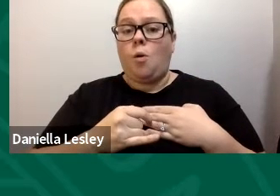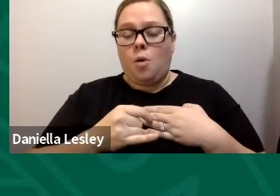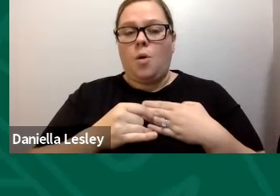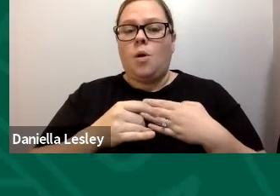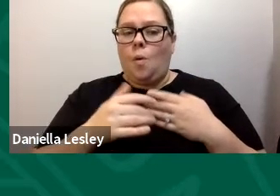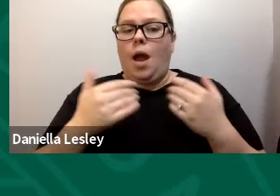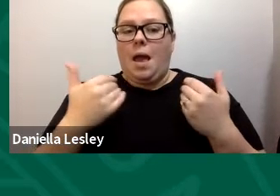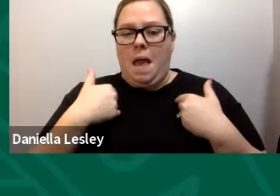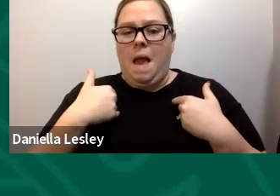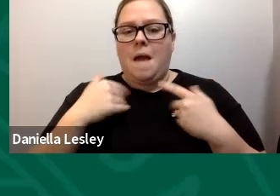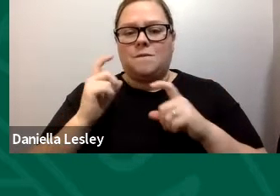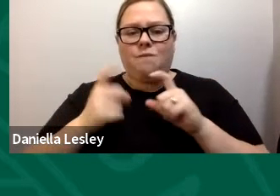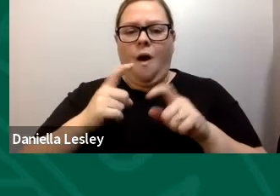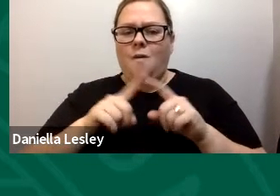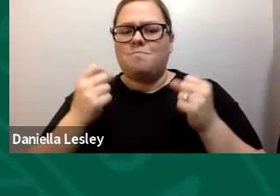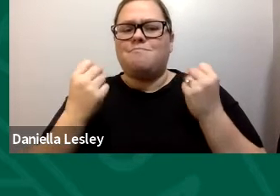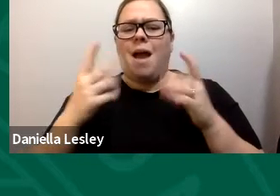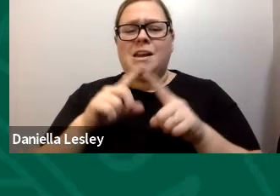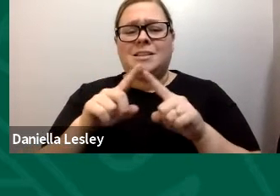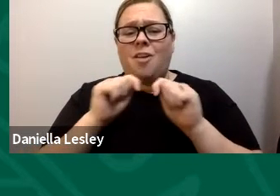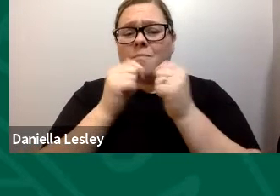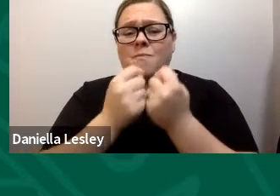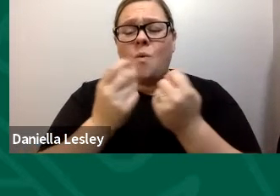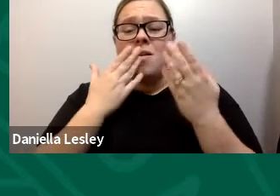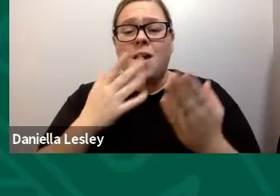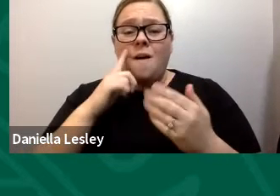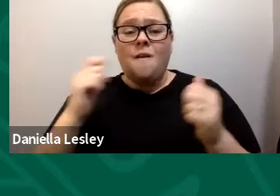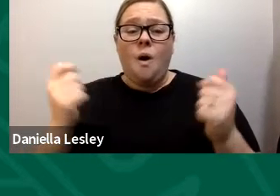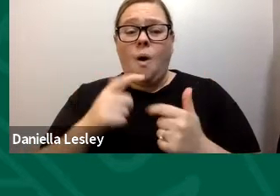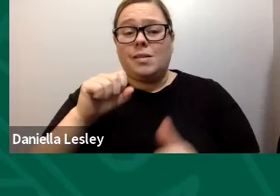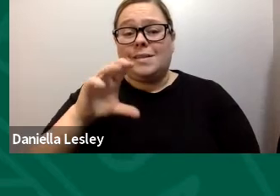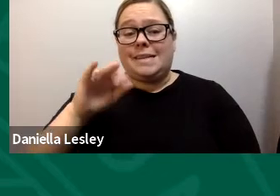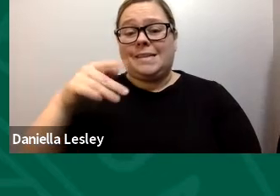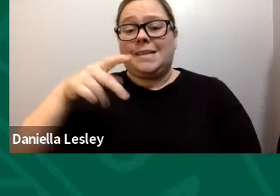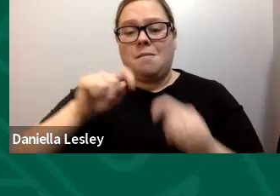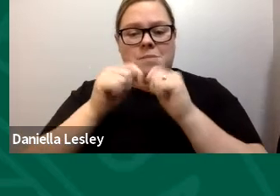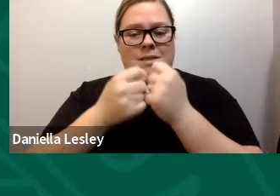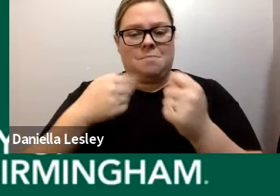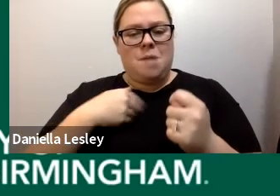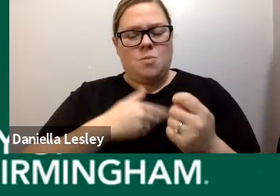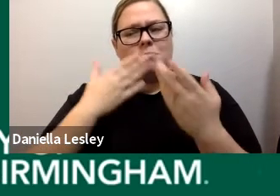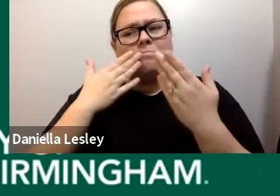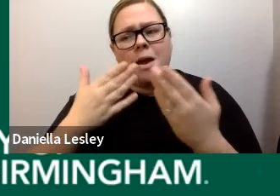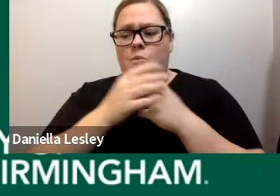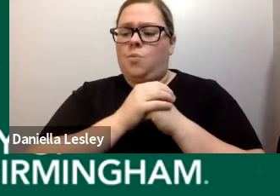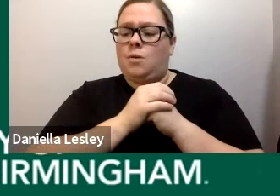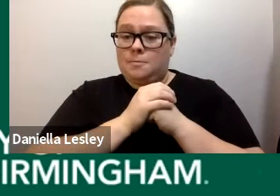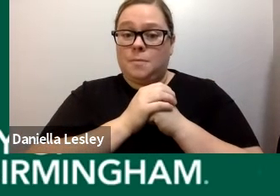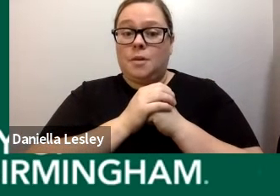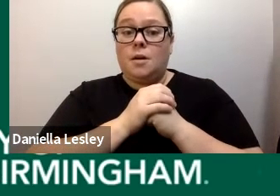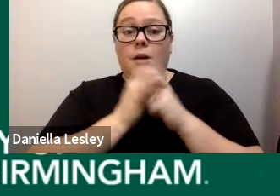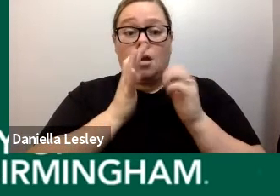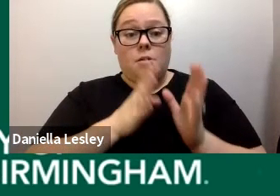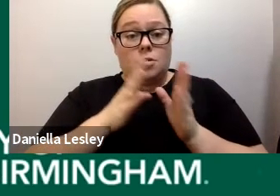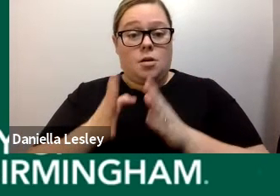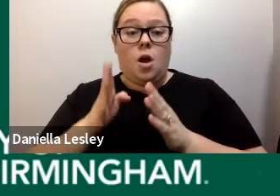contributions from so many people. So thank you for all the Skype team members. Moving ahead, I'm going to